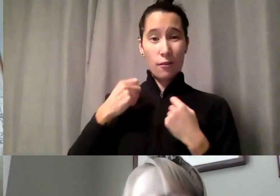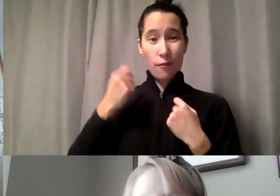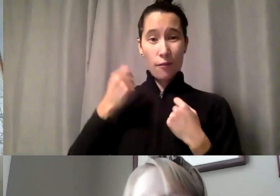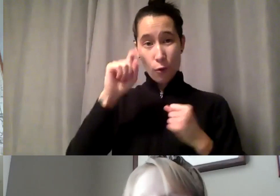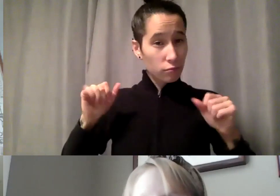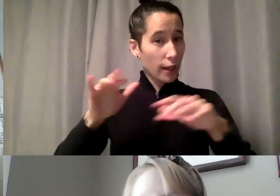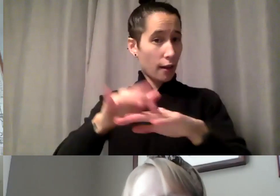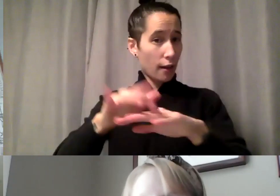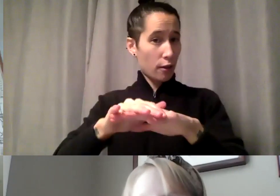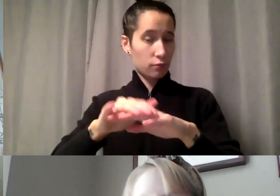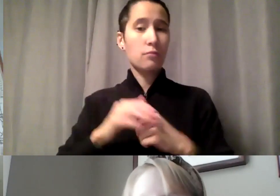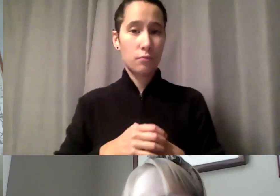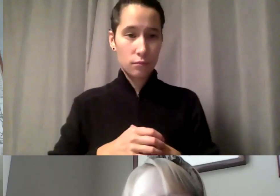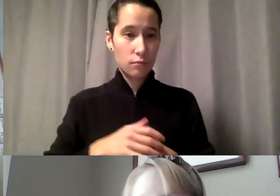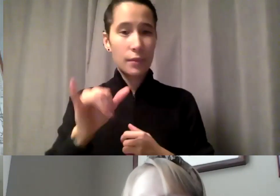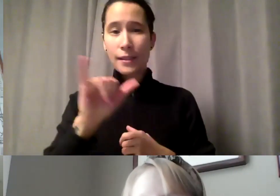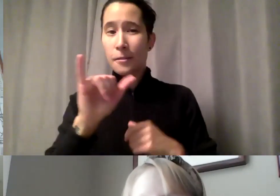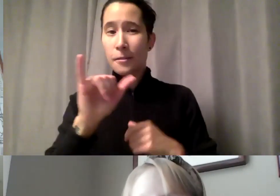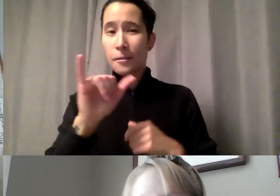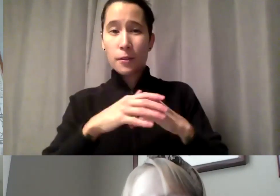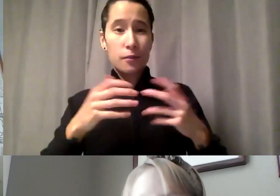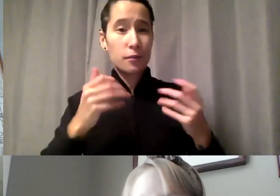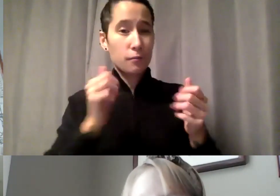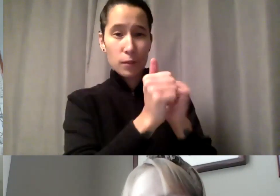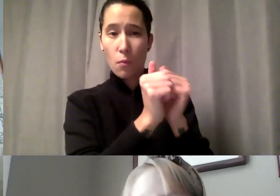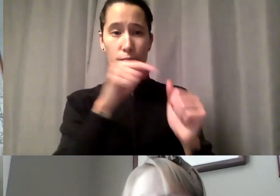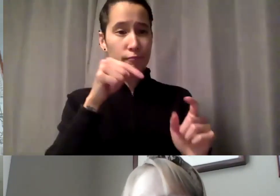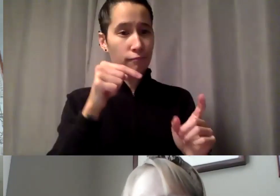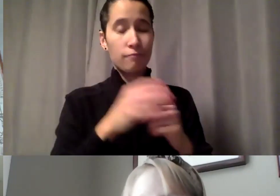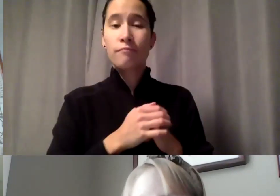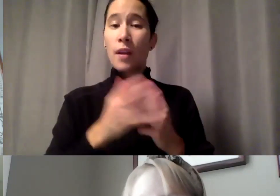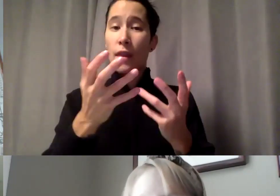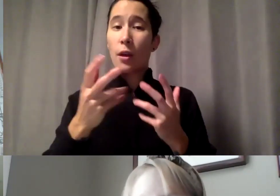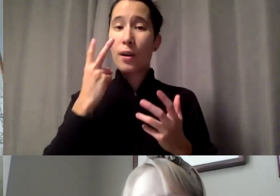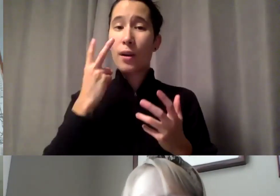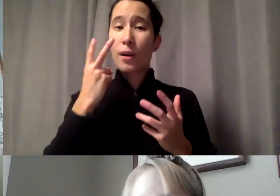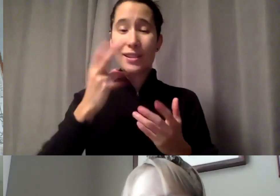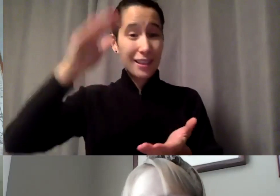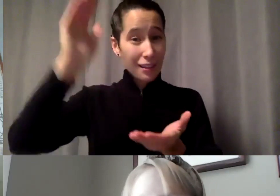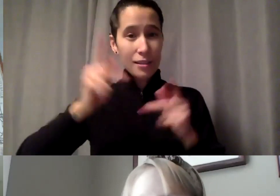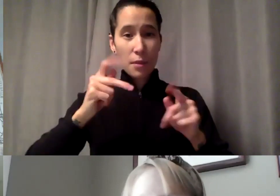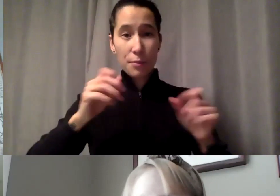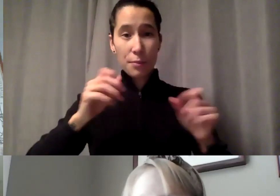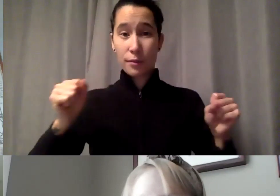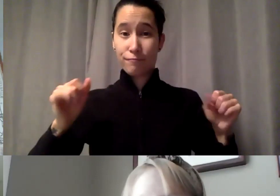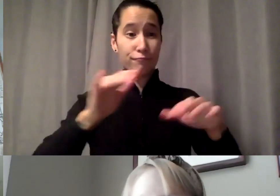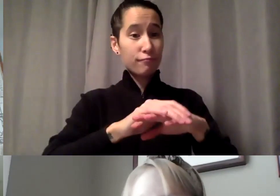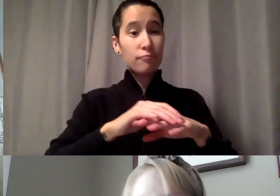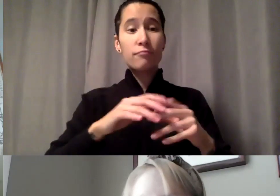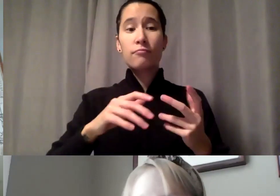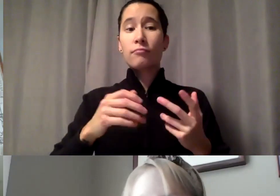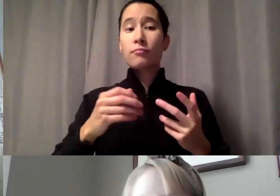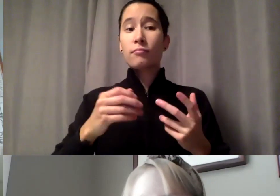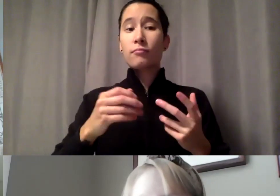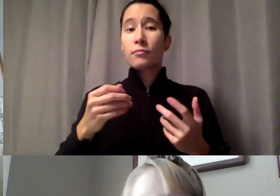And similar to sport, they want to see less people unintentionally, even if you are following all